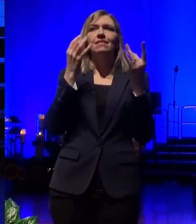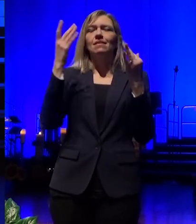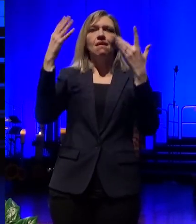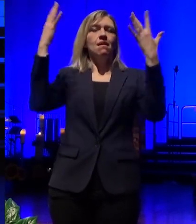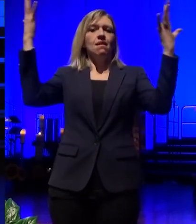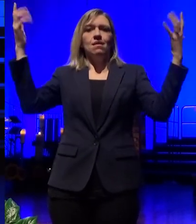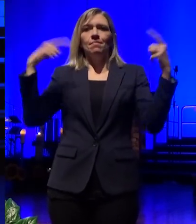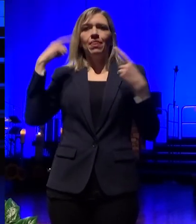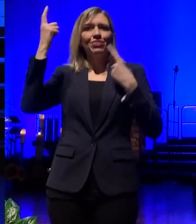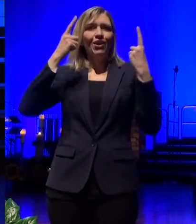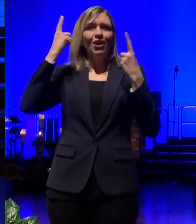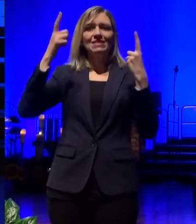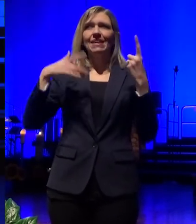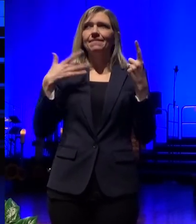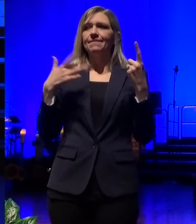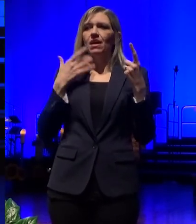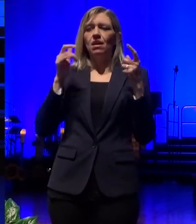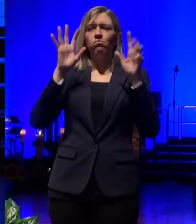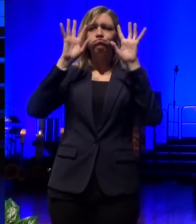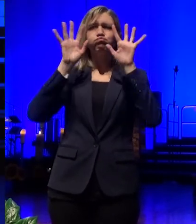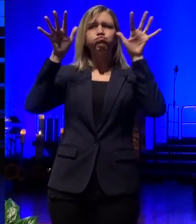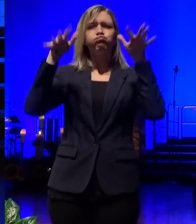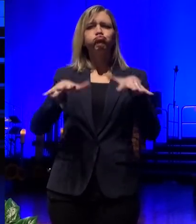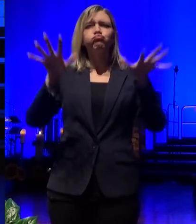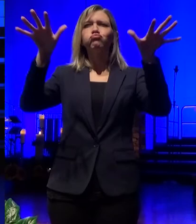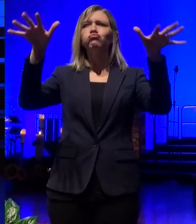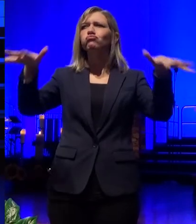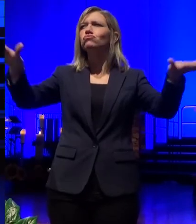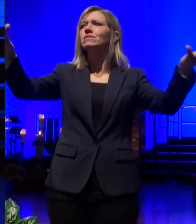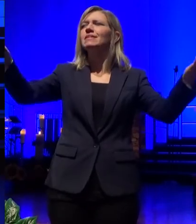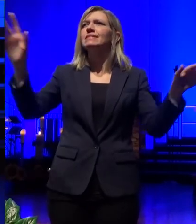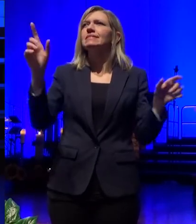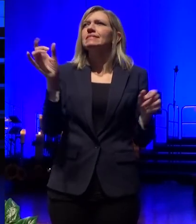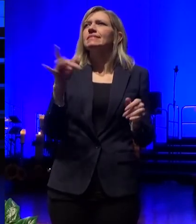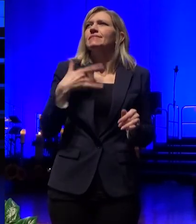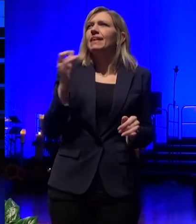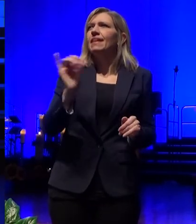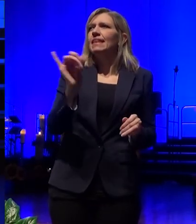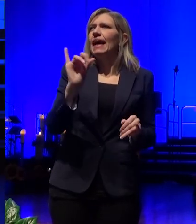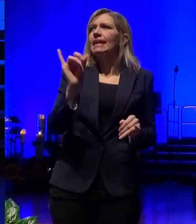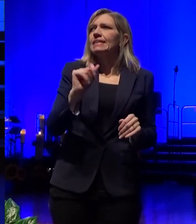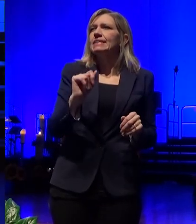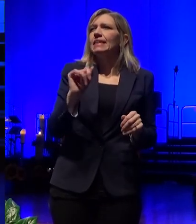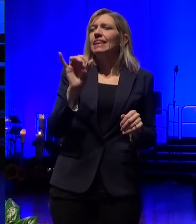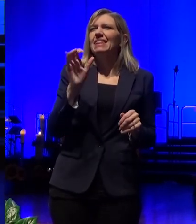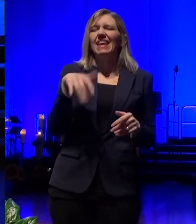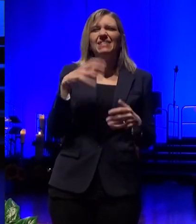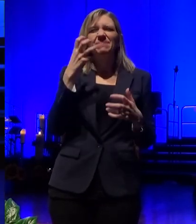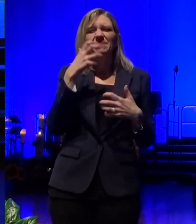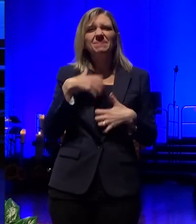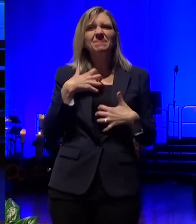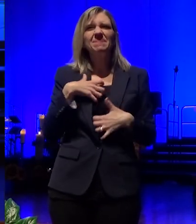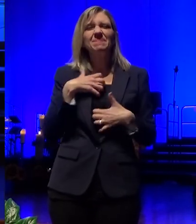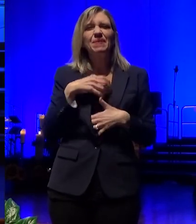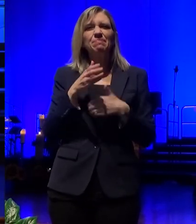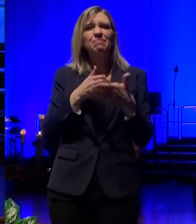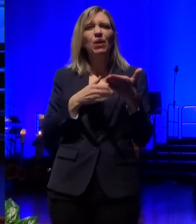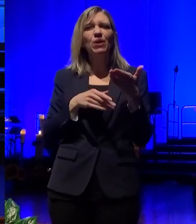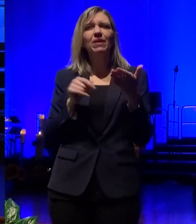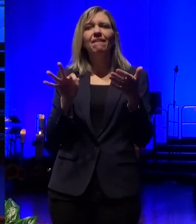filled with light, and I felt it like pouring out of me. It was almost like that. It was kind of an icky scene, but in